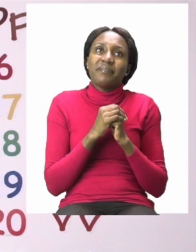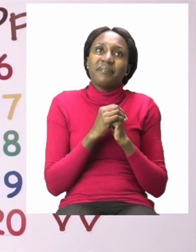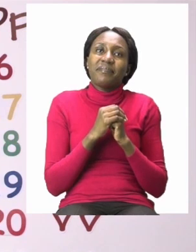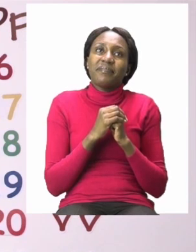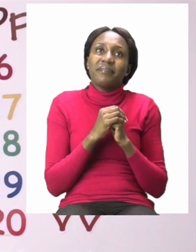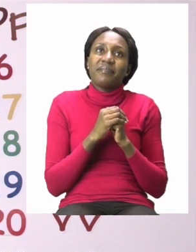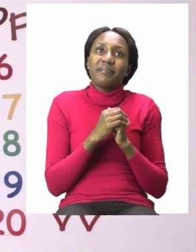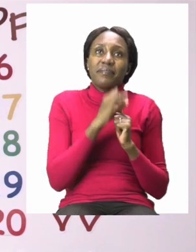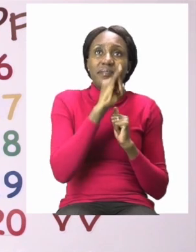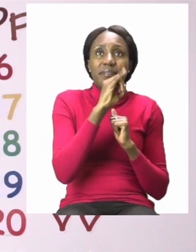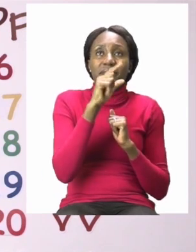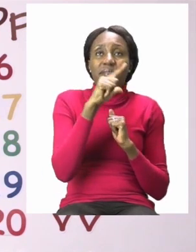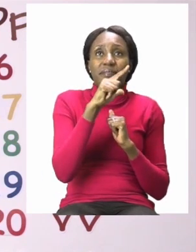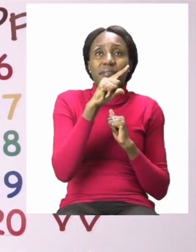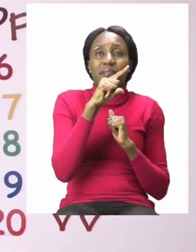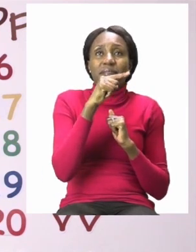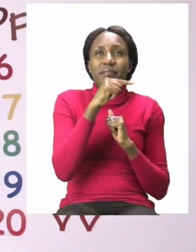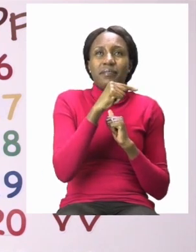let's say igloo.